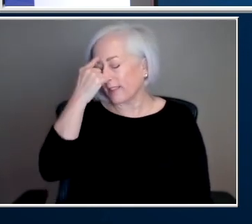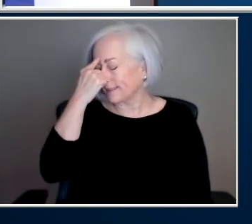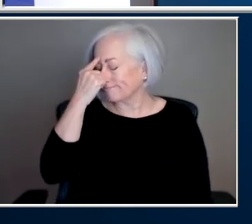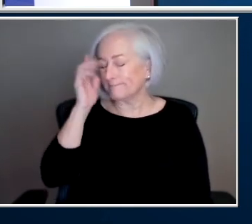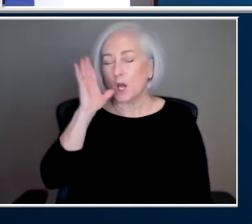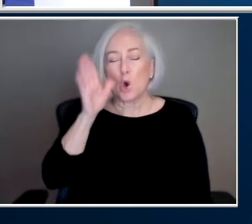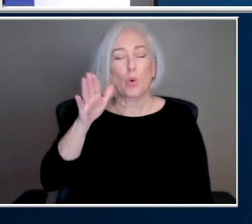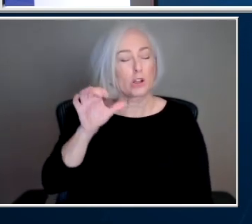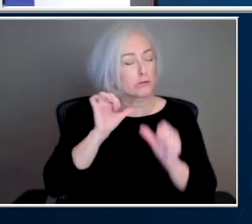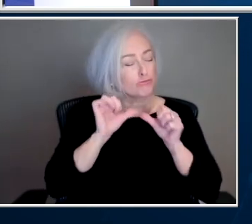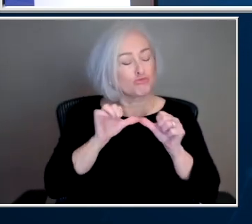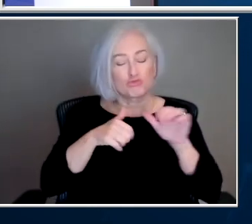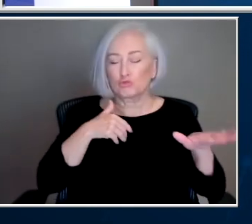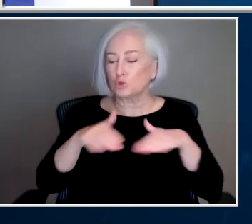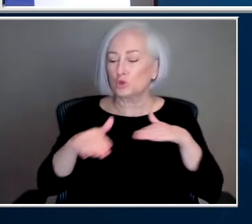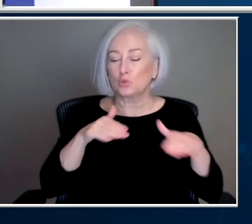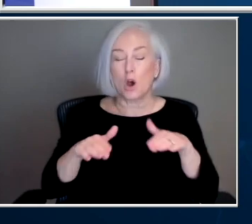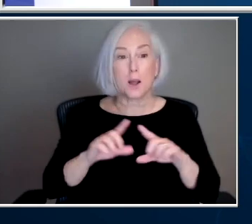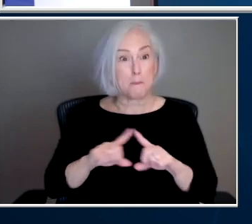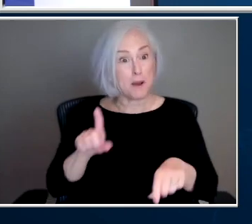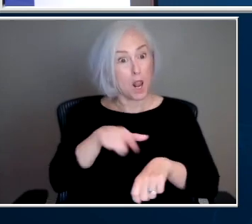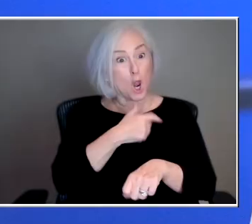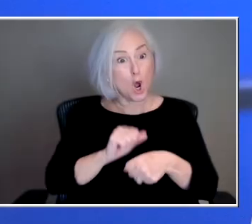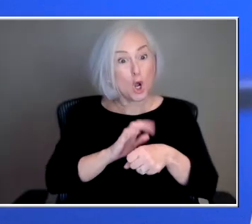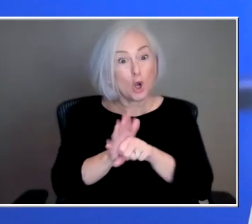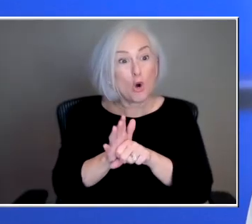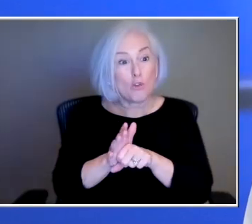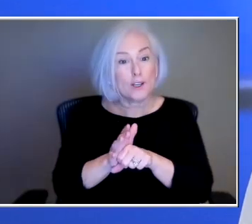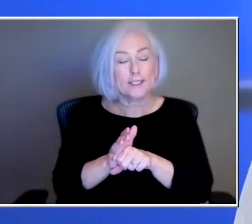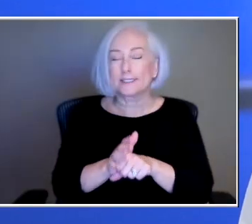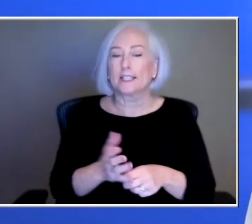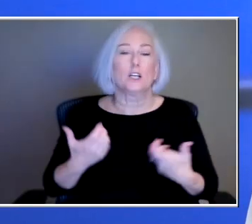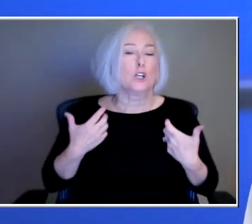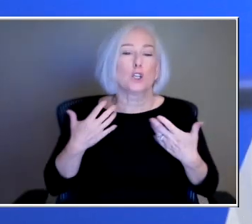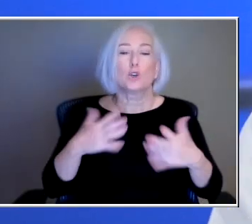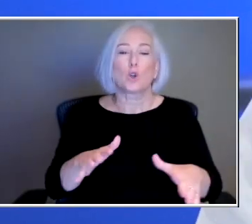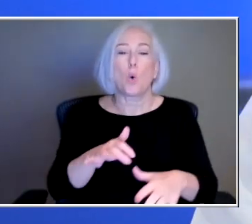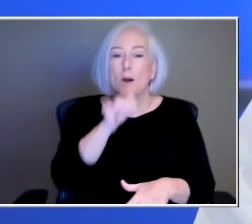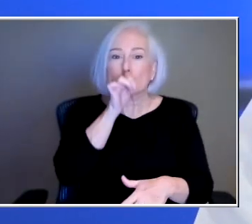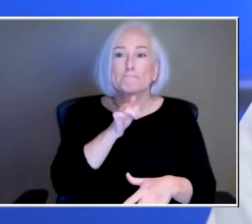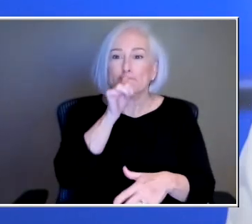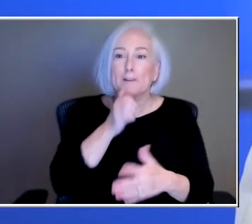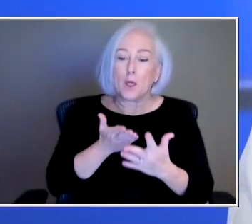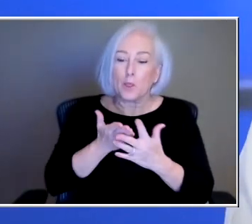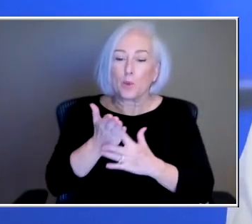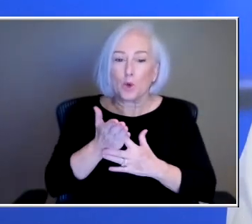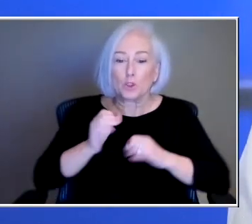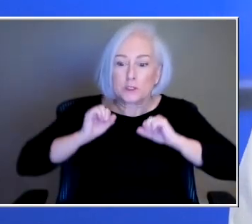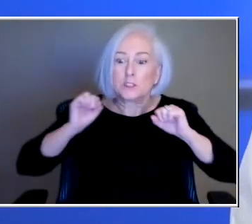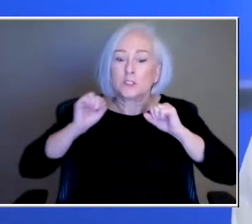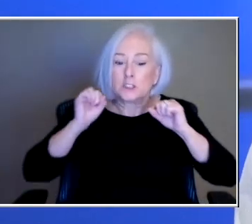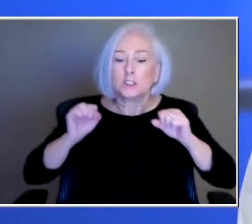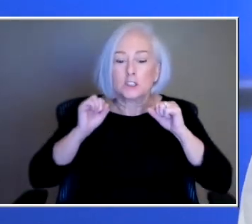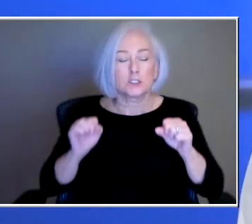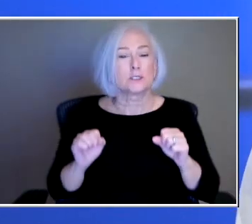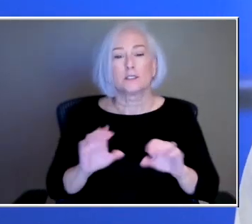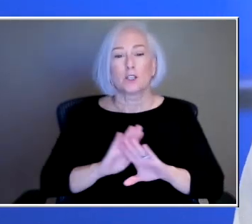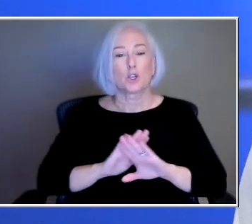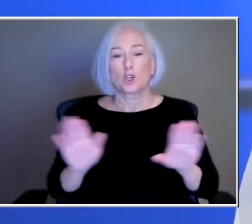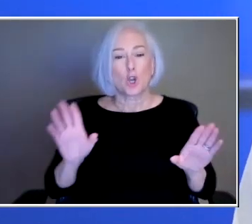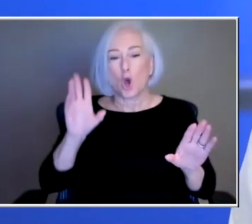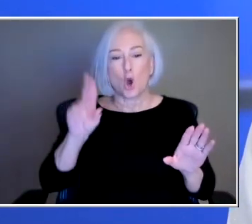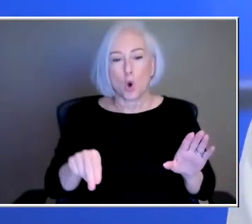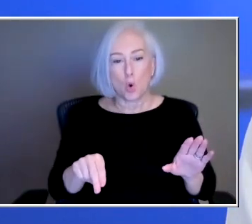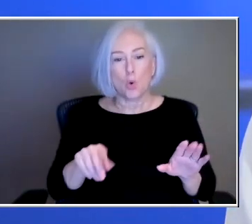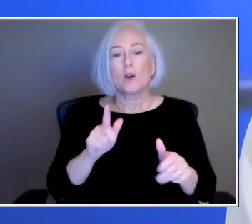is not the way to go. Yeah, exactly. And we learned that the hard way, right? Yeah. We were telling our patients, just like we've had for years, push through this, you got to get out there, you got to keep